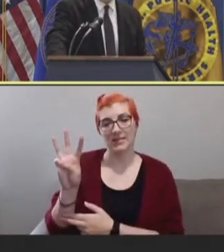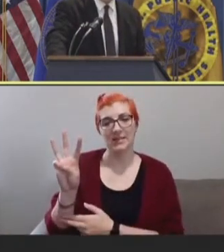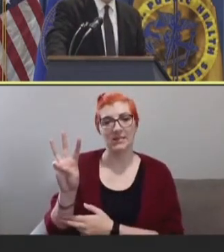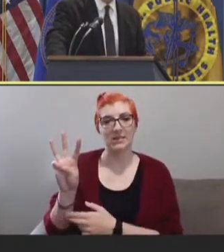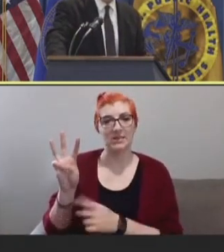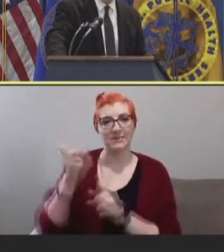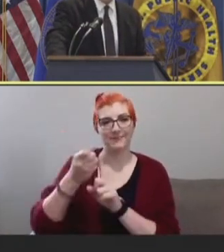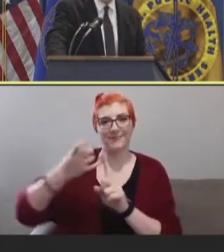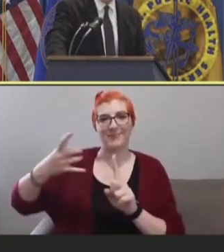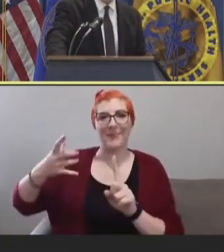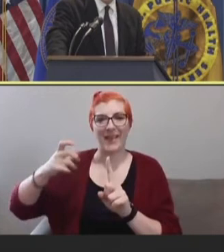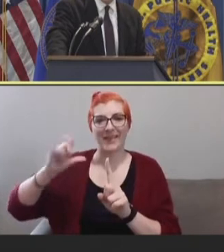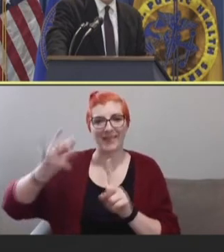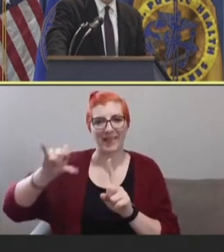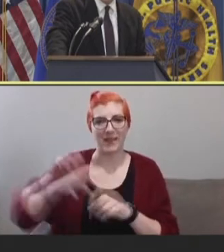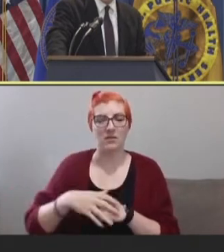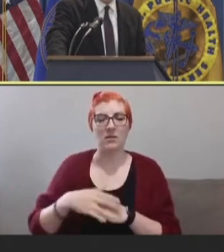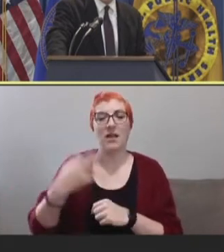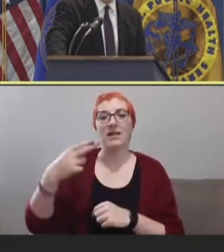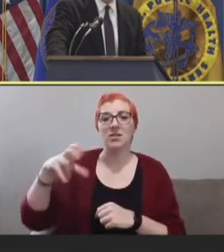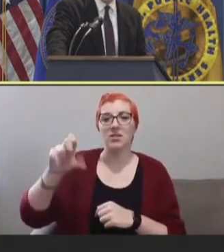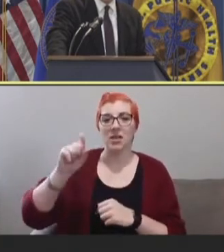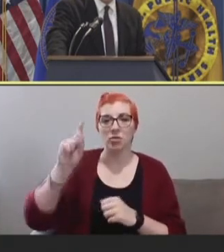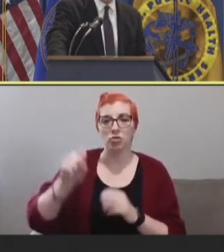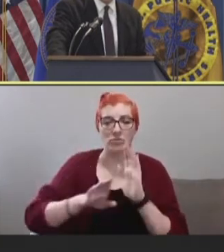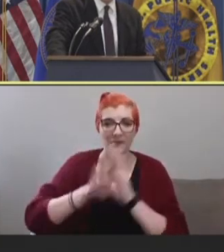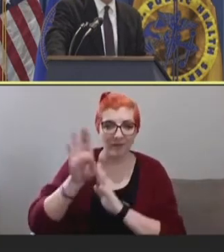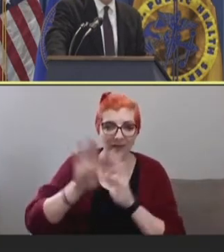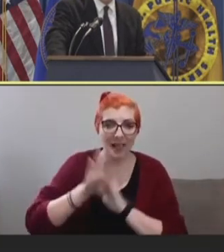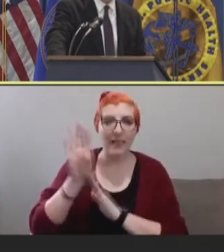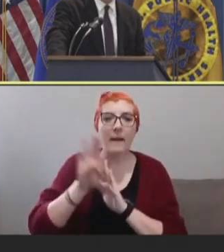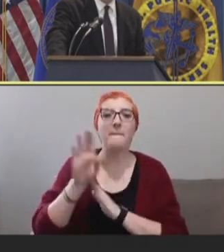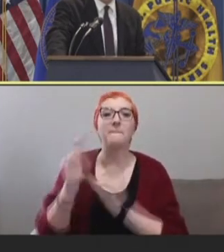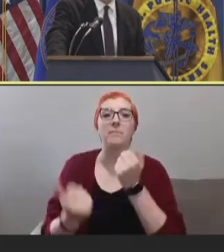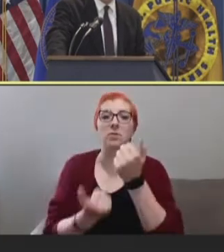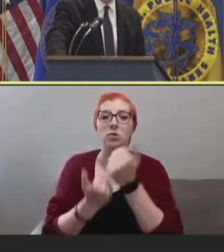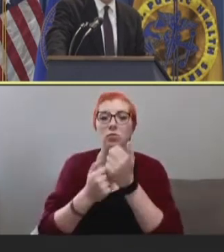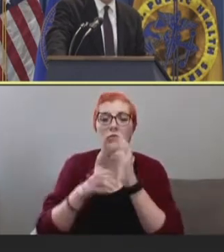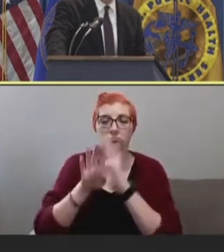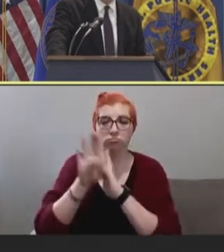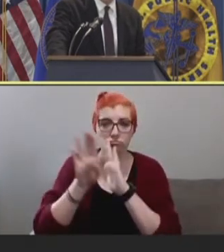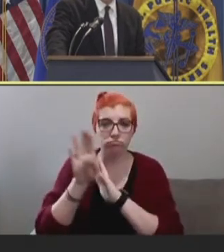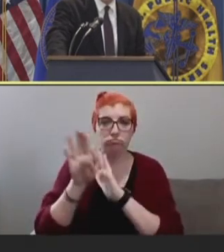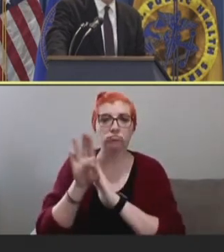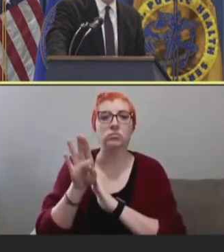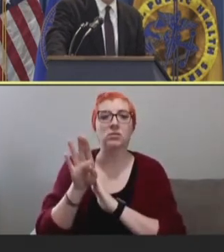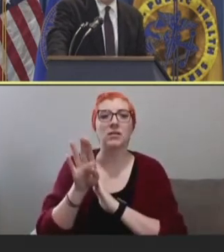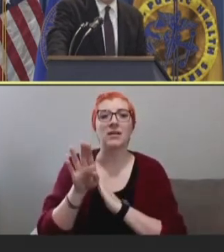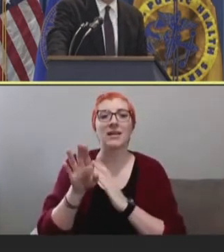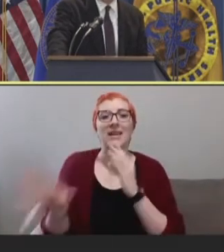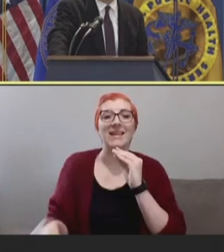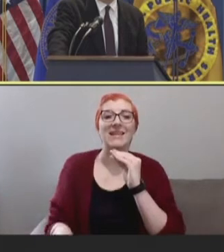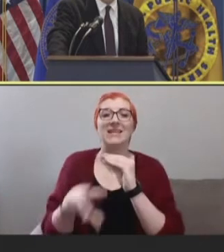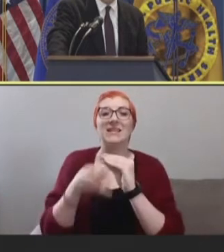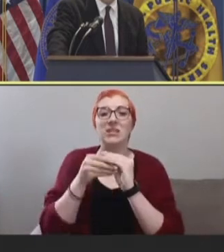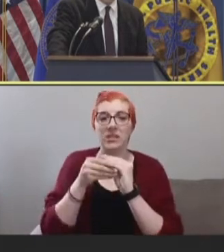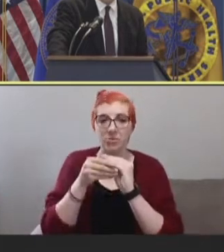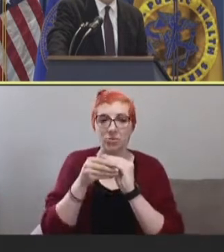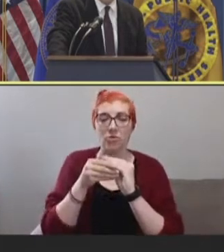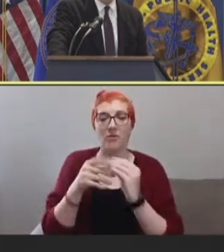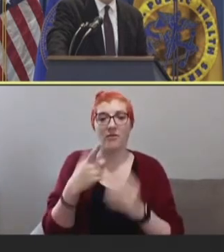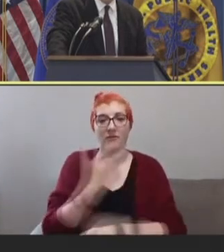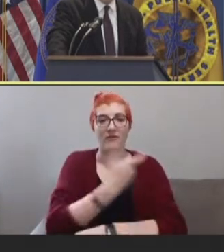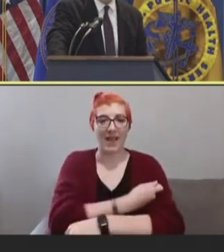on this, that HHS should develop or fund the development of additional vaccine confidence training for students in other healthcare schools or